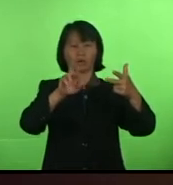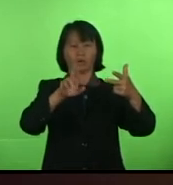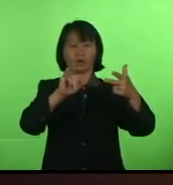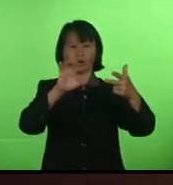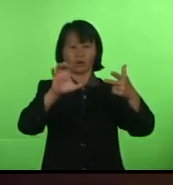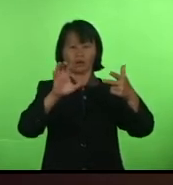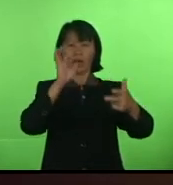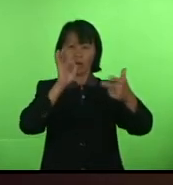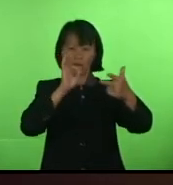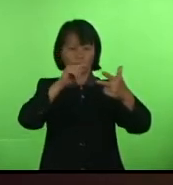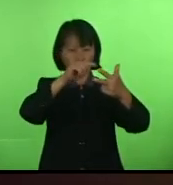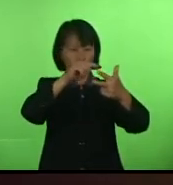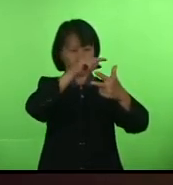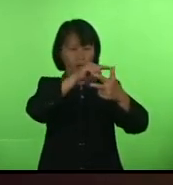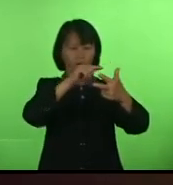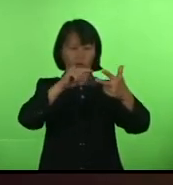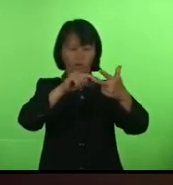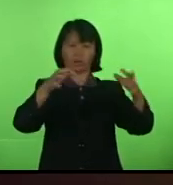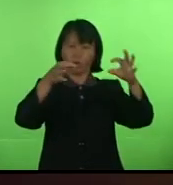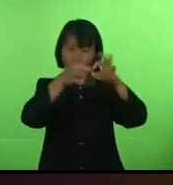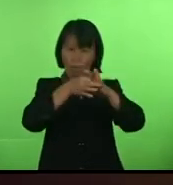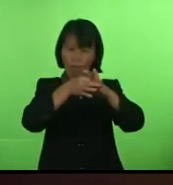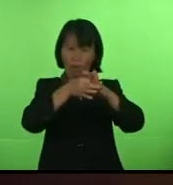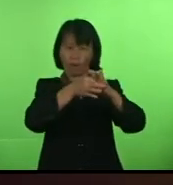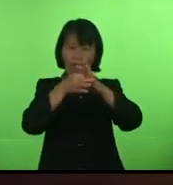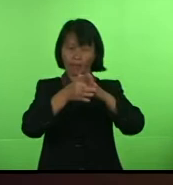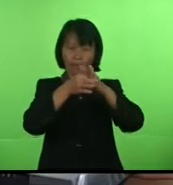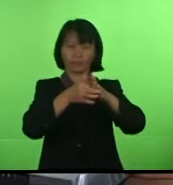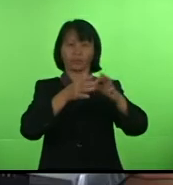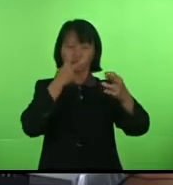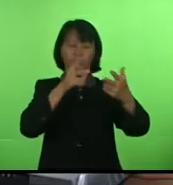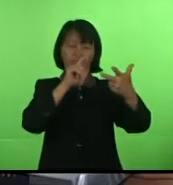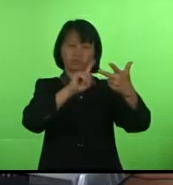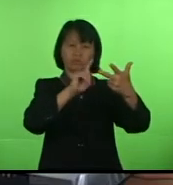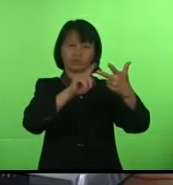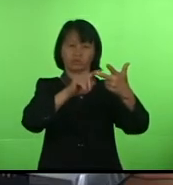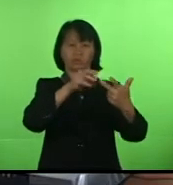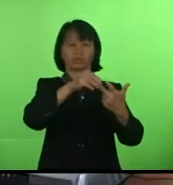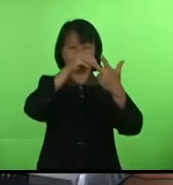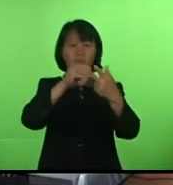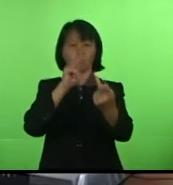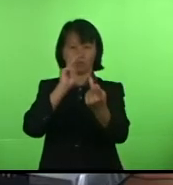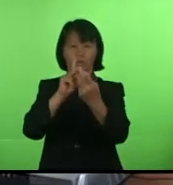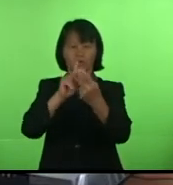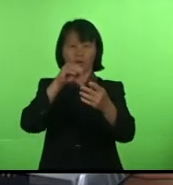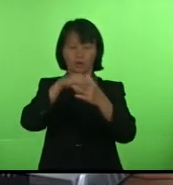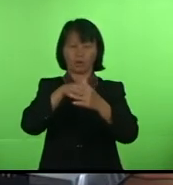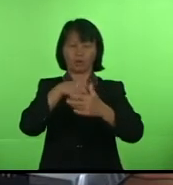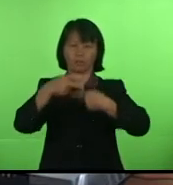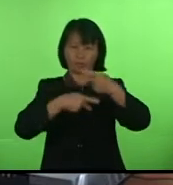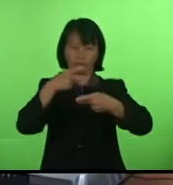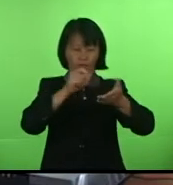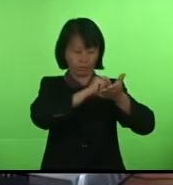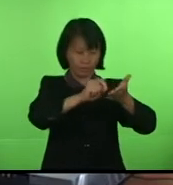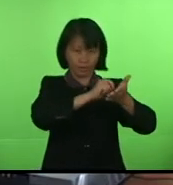and Shannon, you will find that this model is especially relevant in written communication, and it